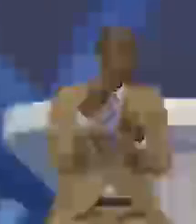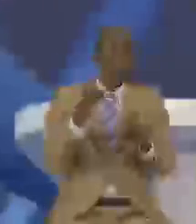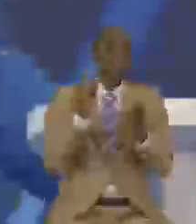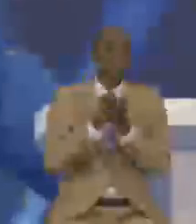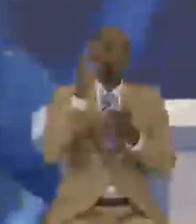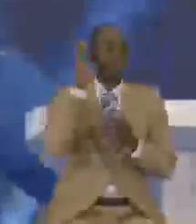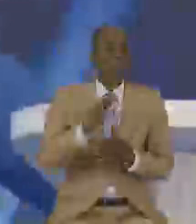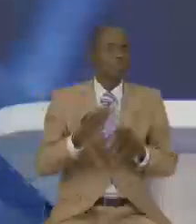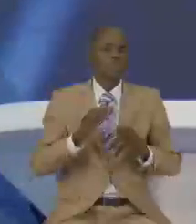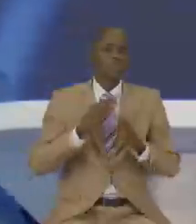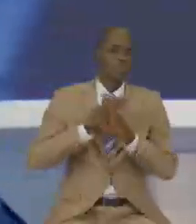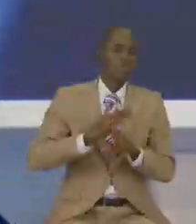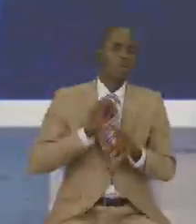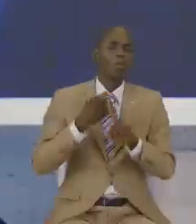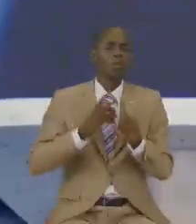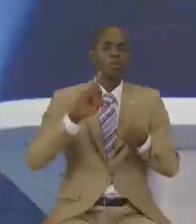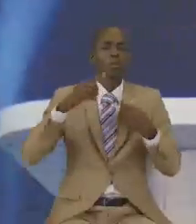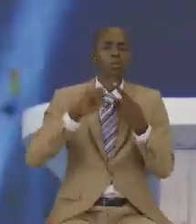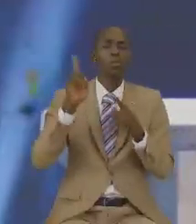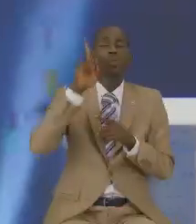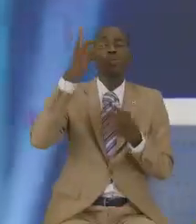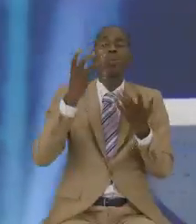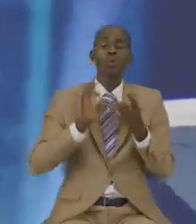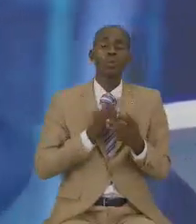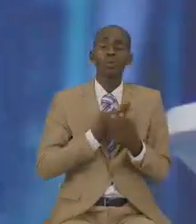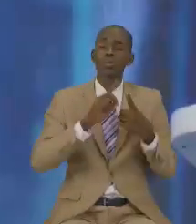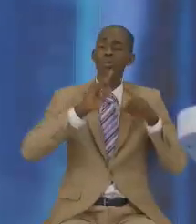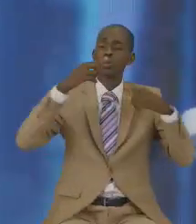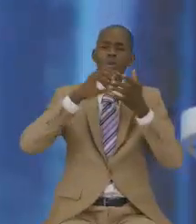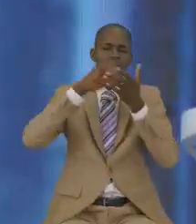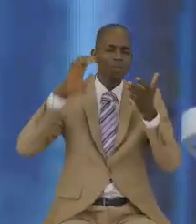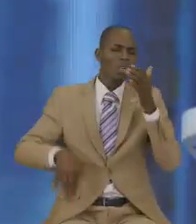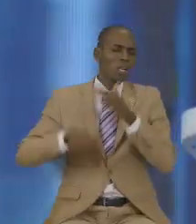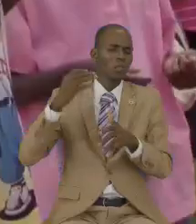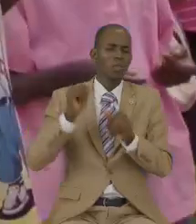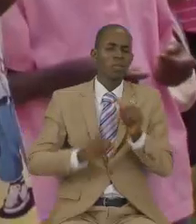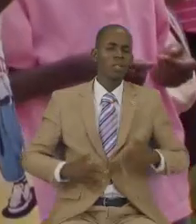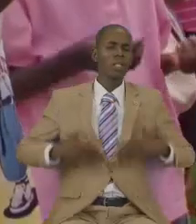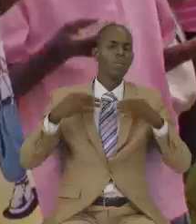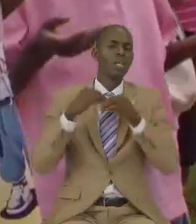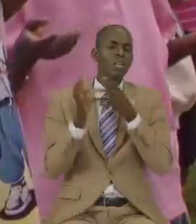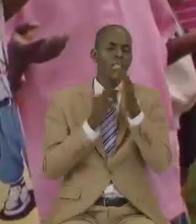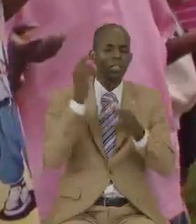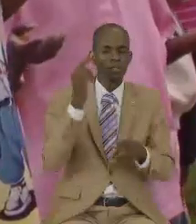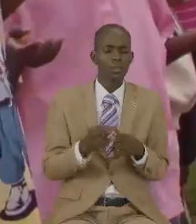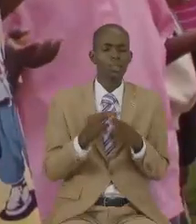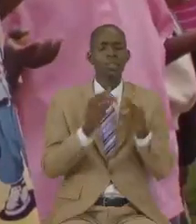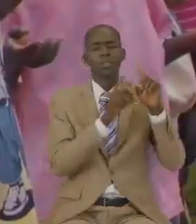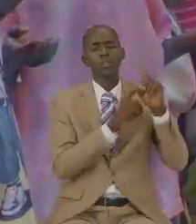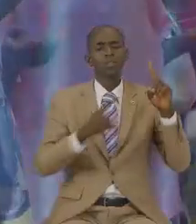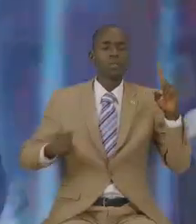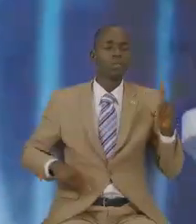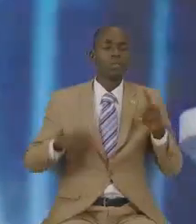from getting to the place we ought to get to, wipe that away in every life in Jesus' name. Lord,